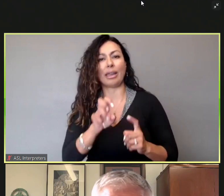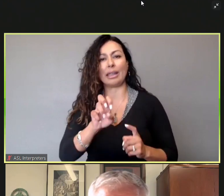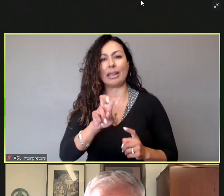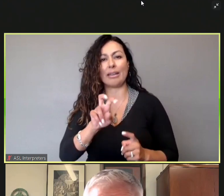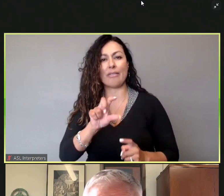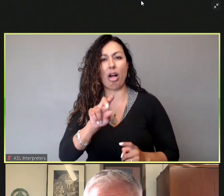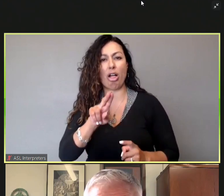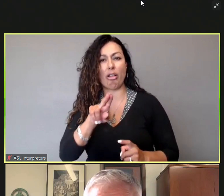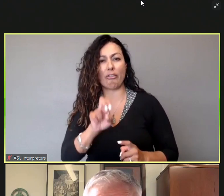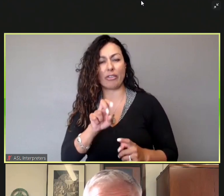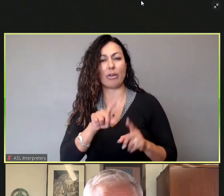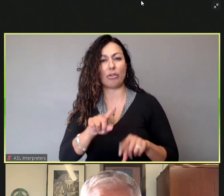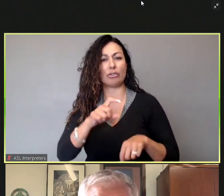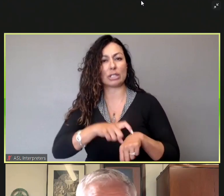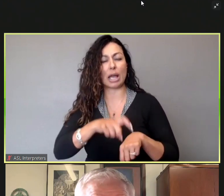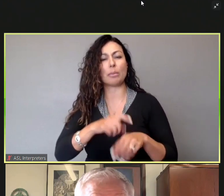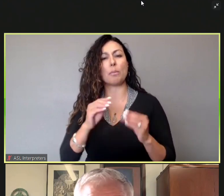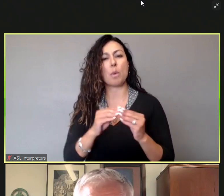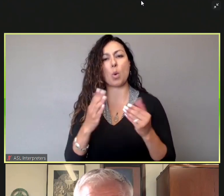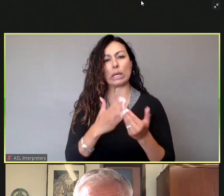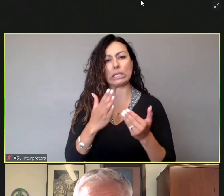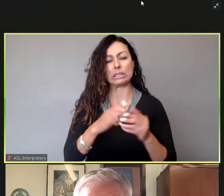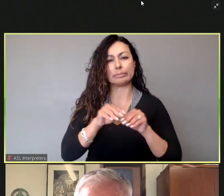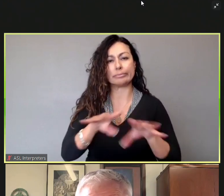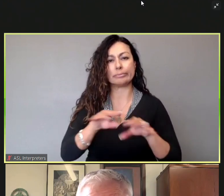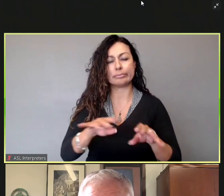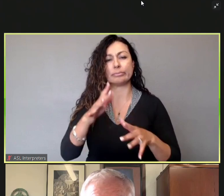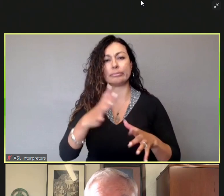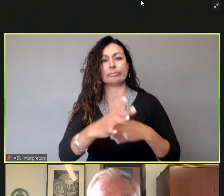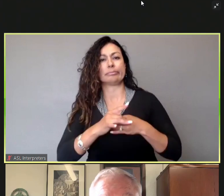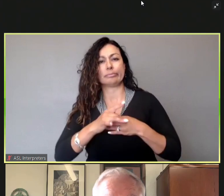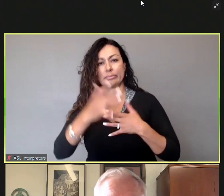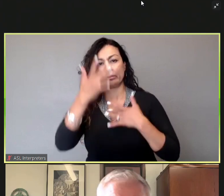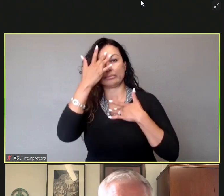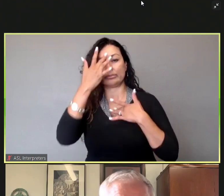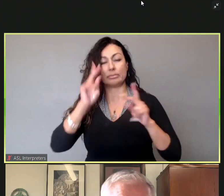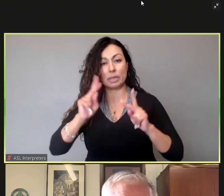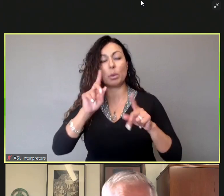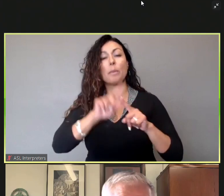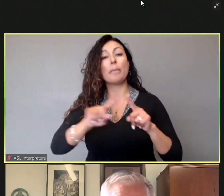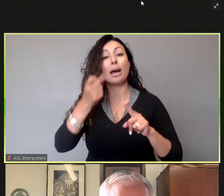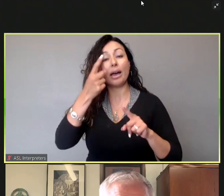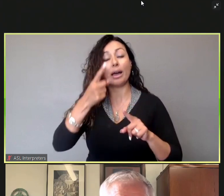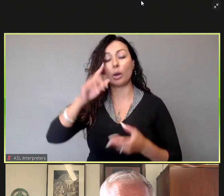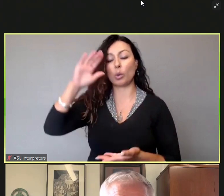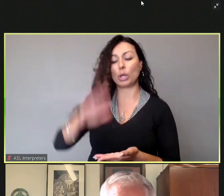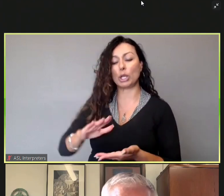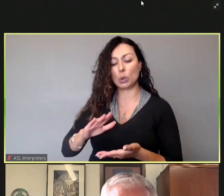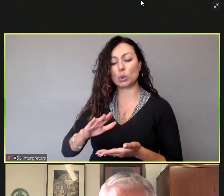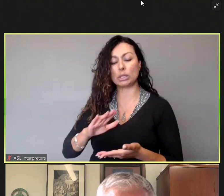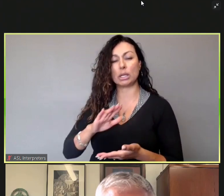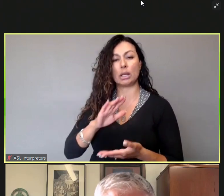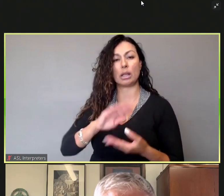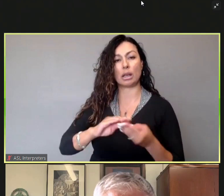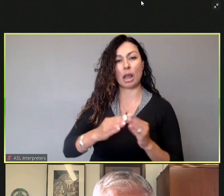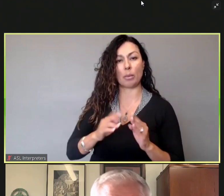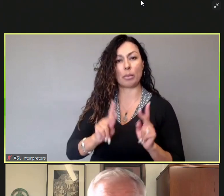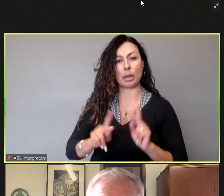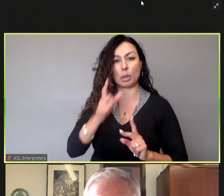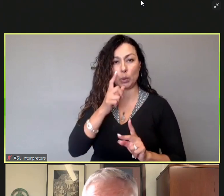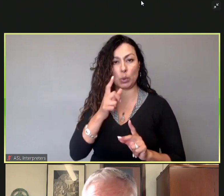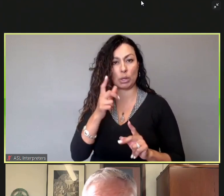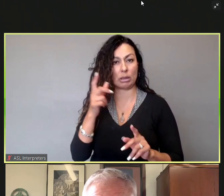time to more easily infect people, but it reduces the number of people who are